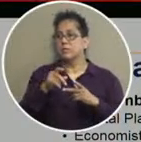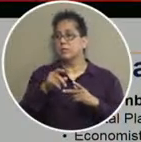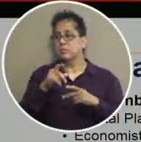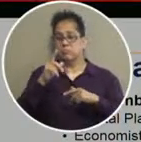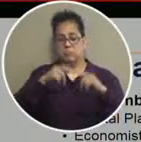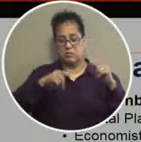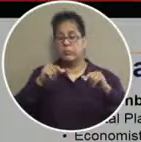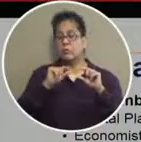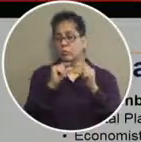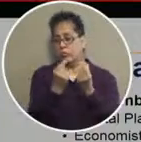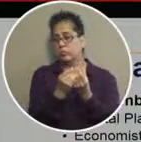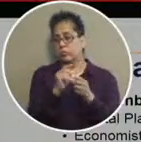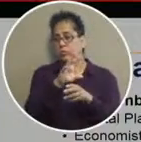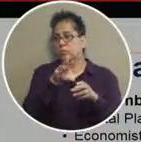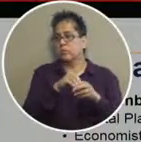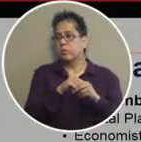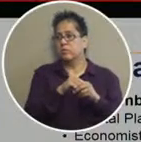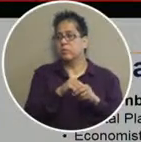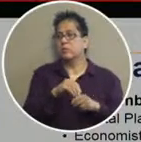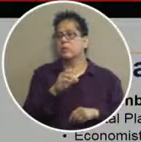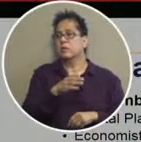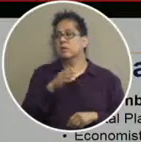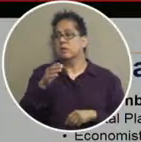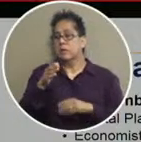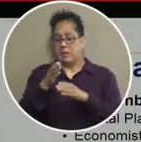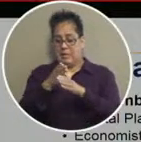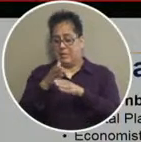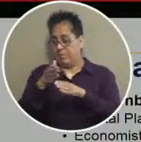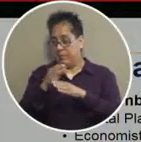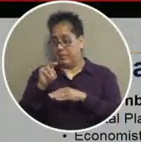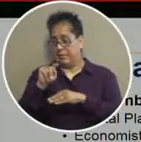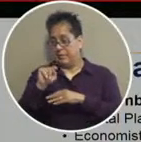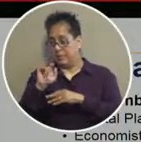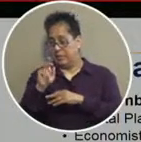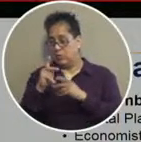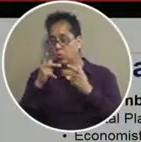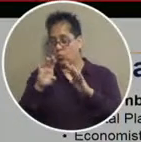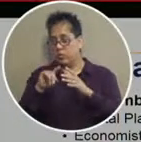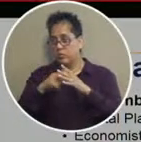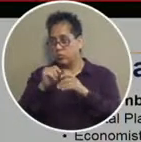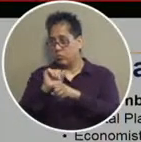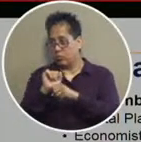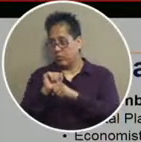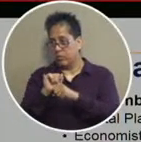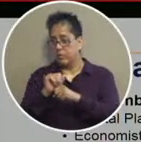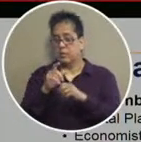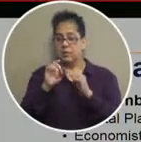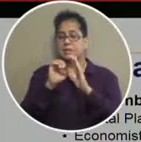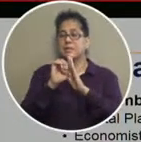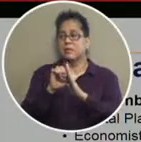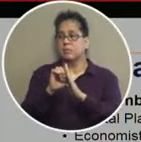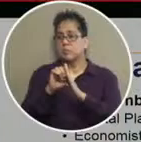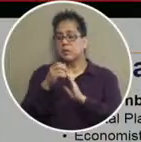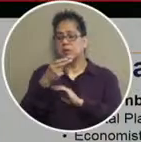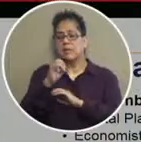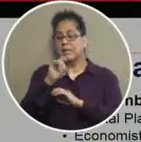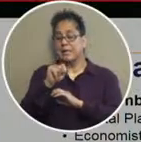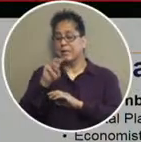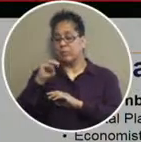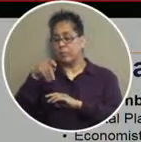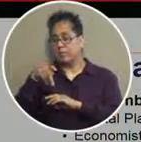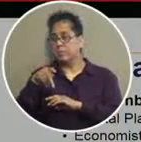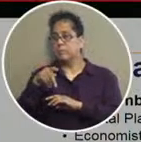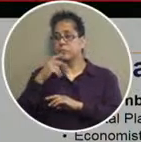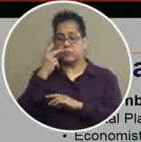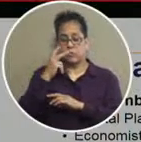group of folks. Here I'm also showing you the main tasks that we've already started working on, and also an example of a heat map that we created